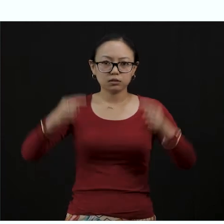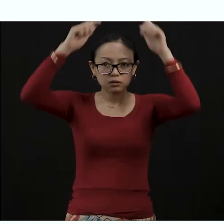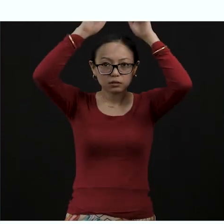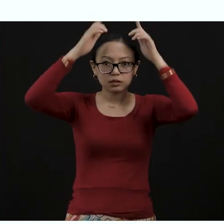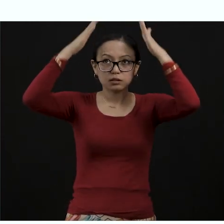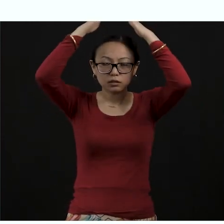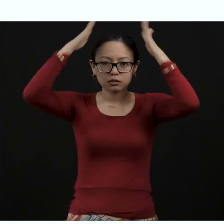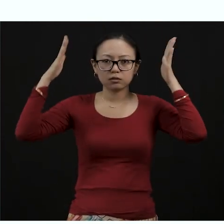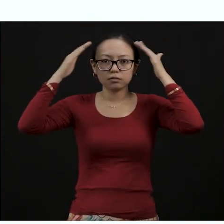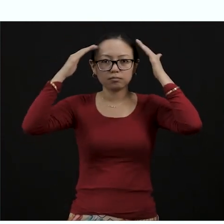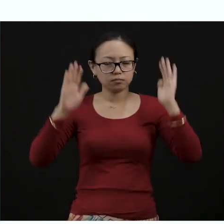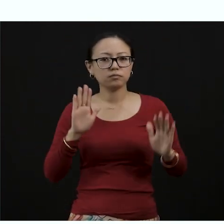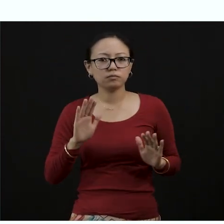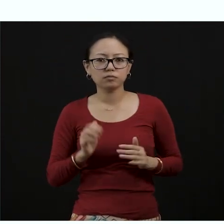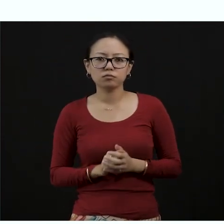we have ice cream cone.